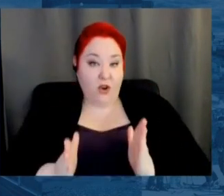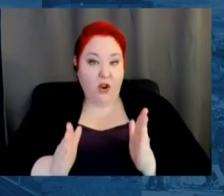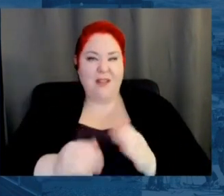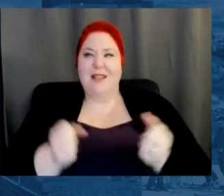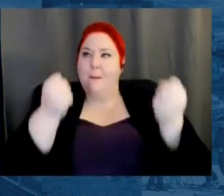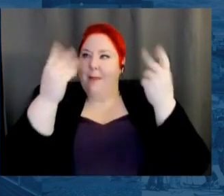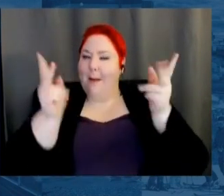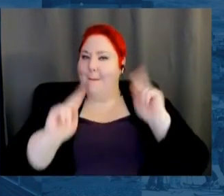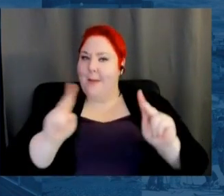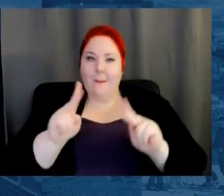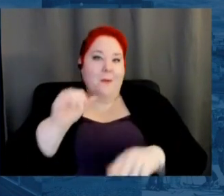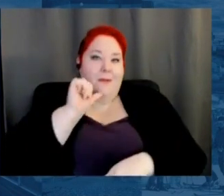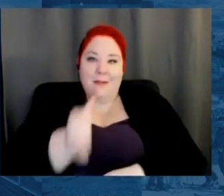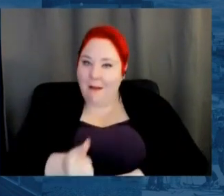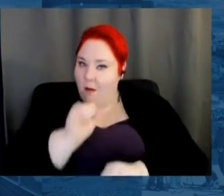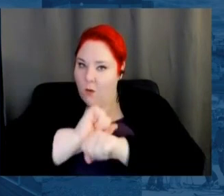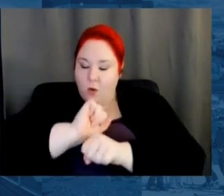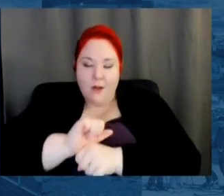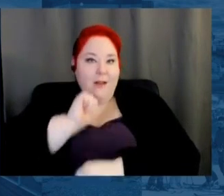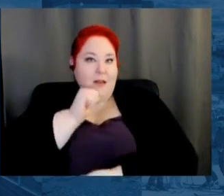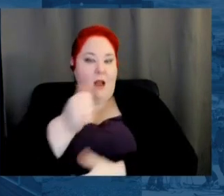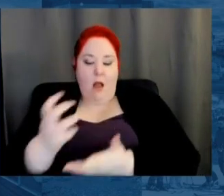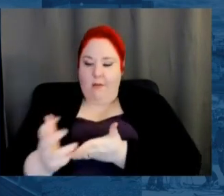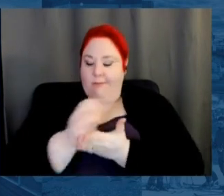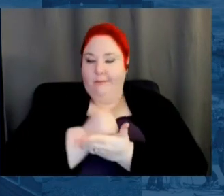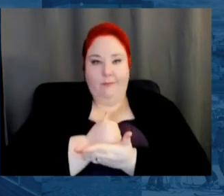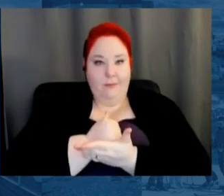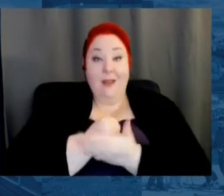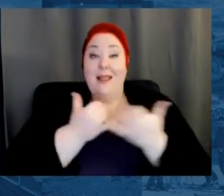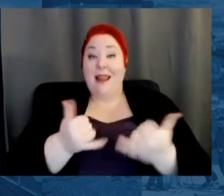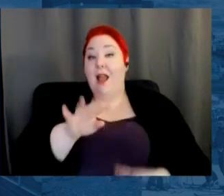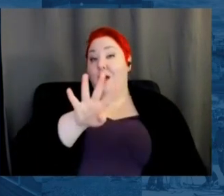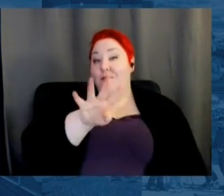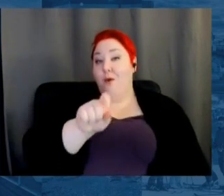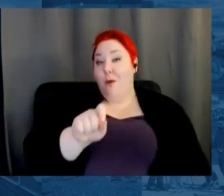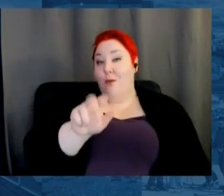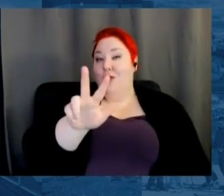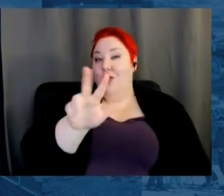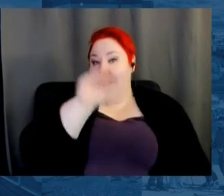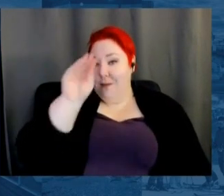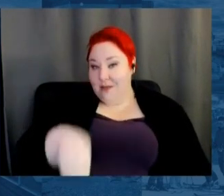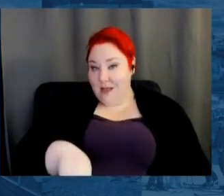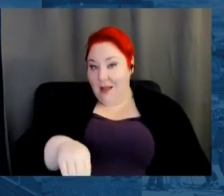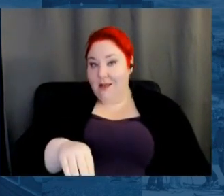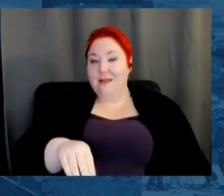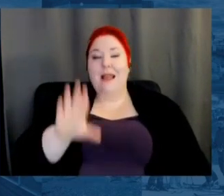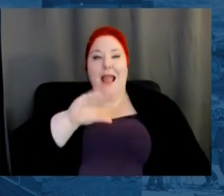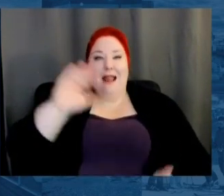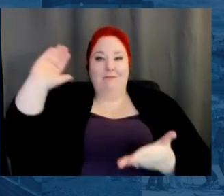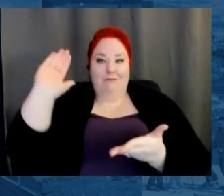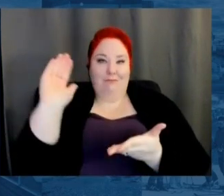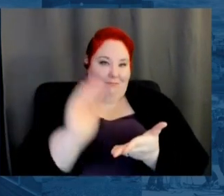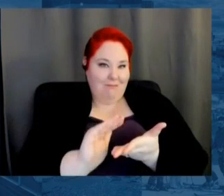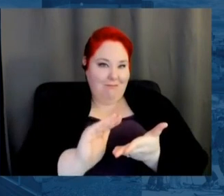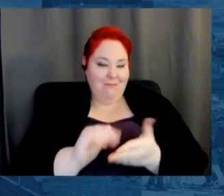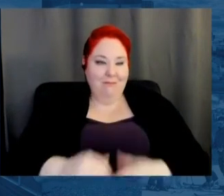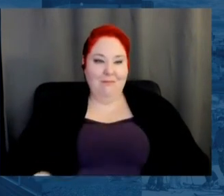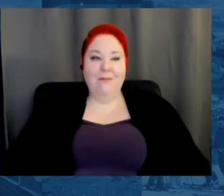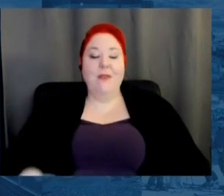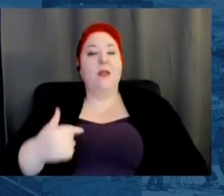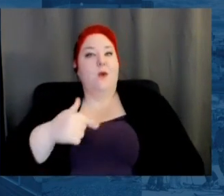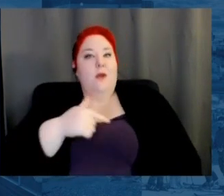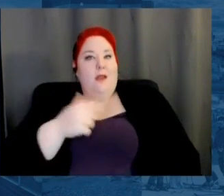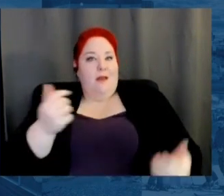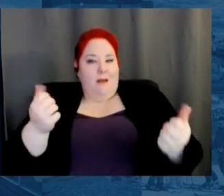bringing home that paycheck for their families. Today it's 4.3% and continuing to decline. And we're bringing in tens of thousands of